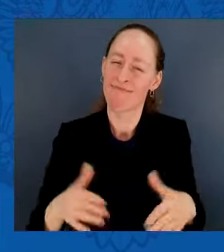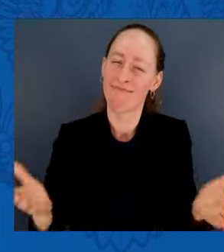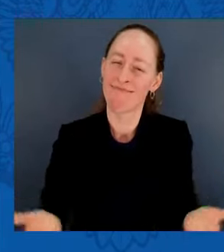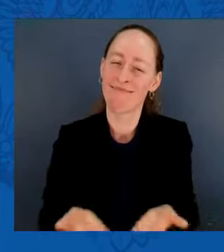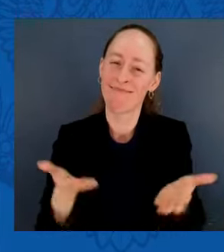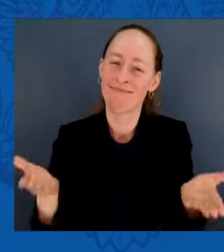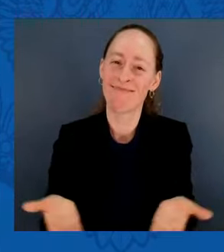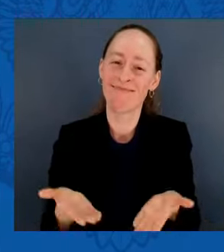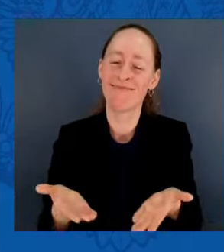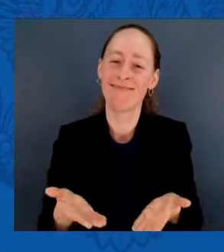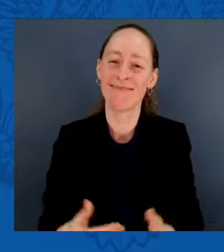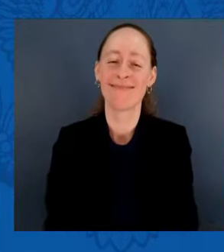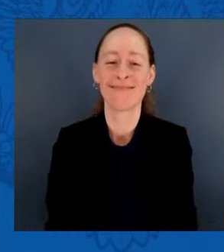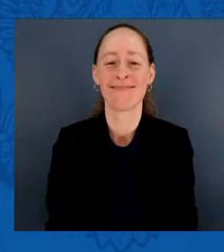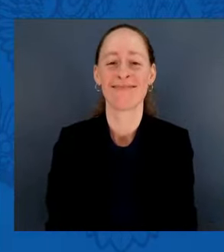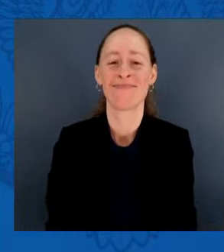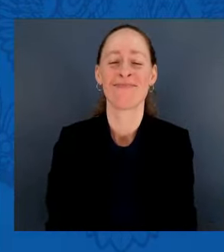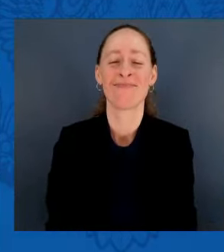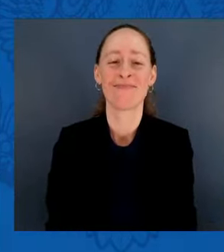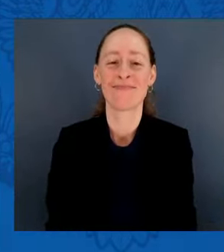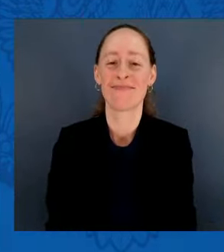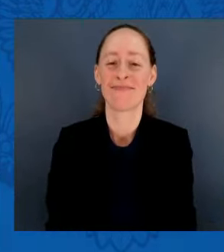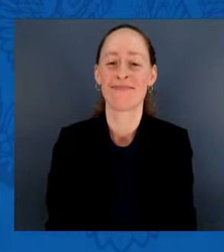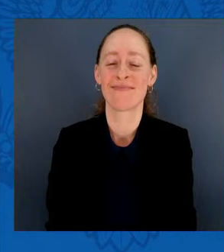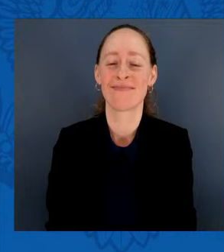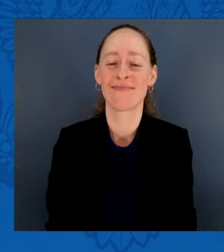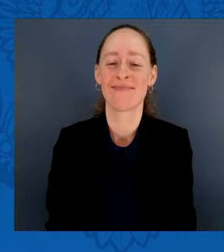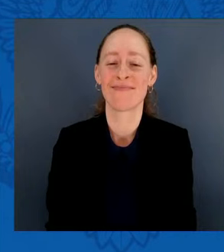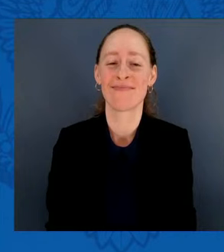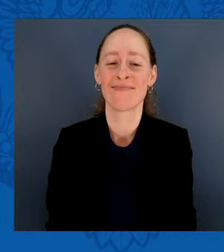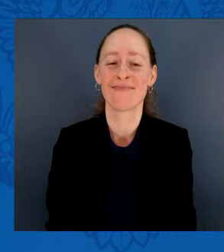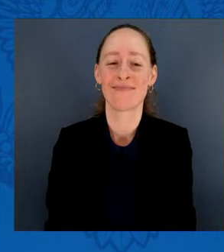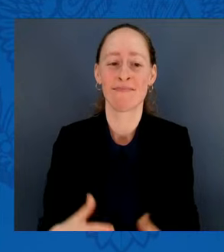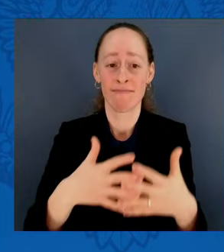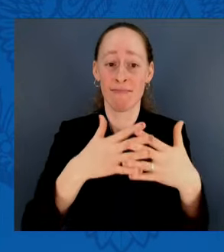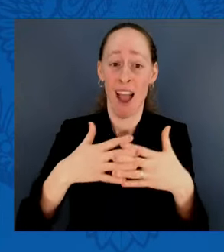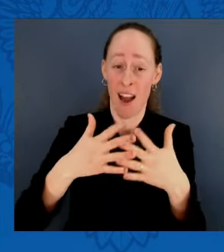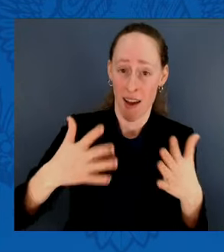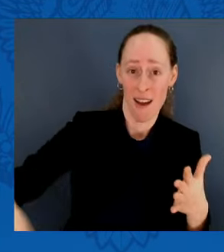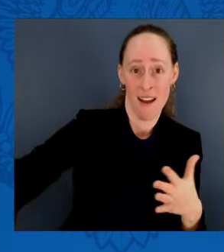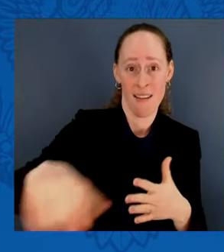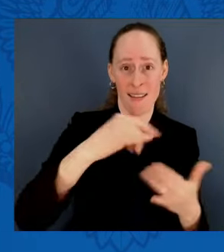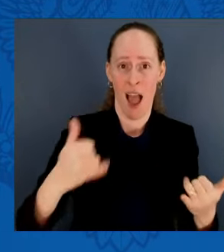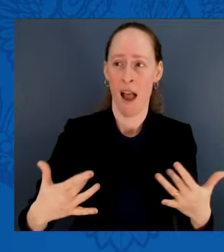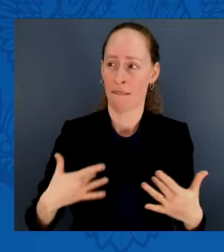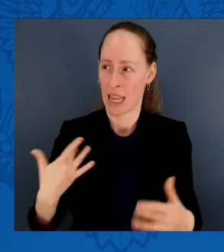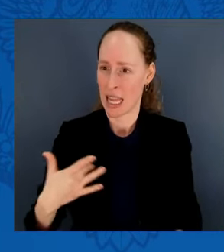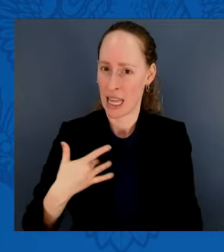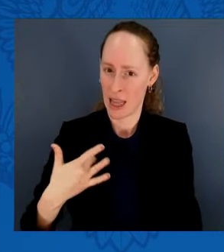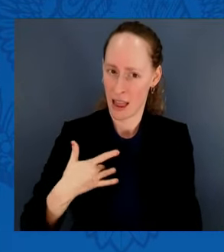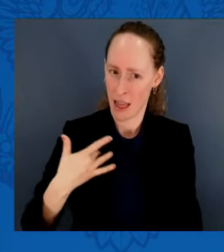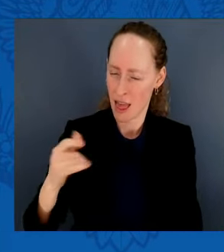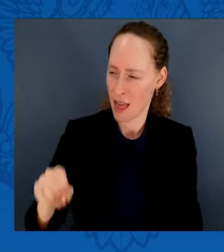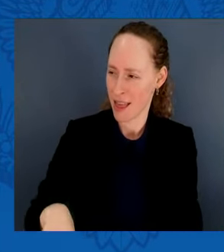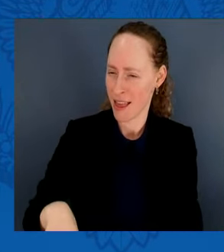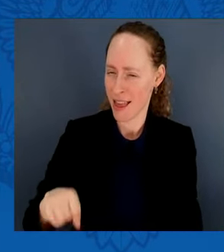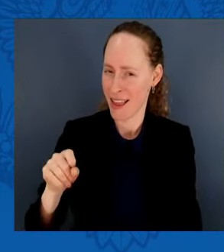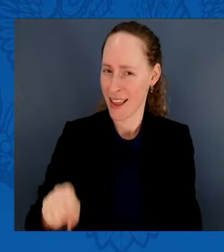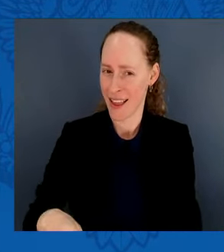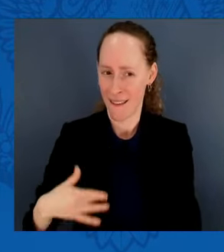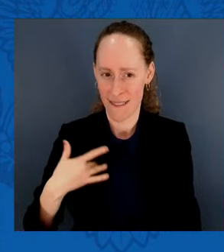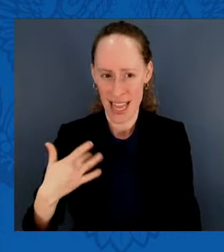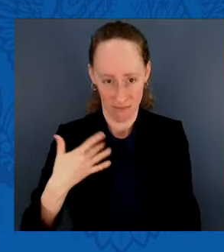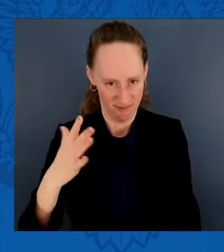And it takes time, but the American people are beginning to feel it. Consumer studies show consumer confidence is soaring.